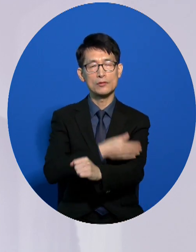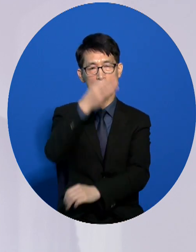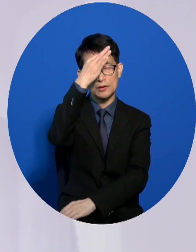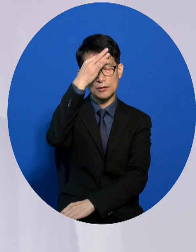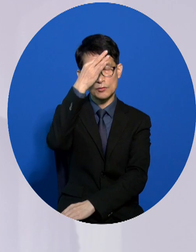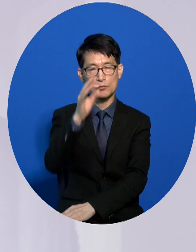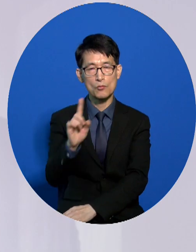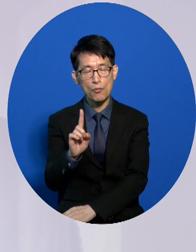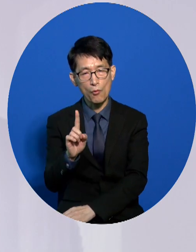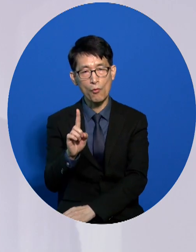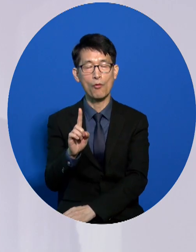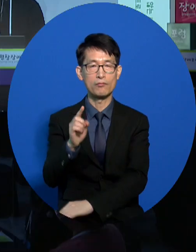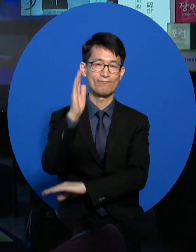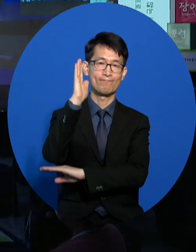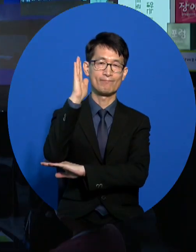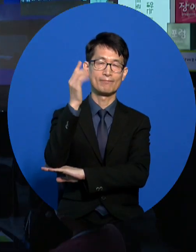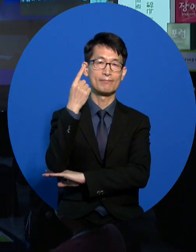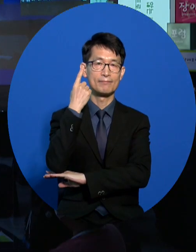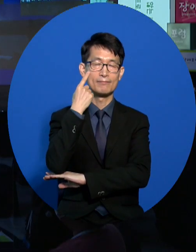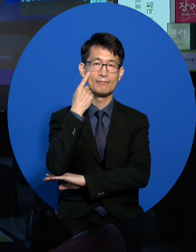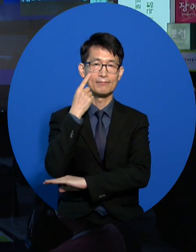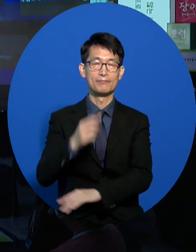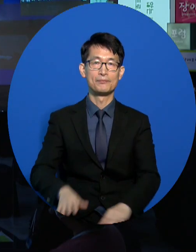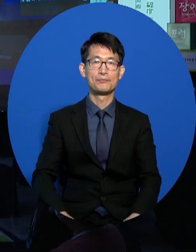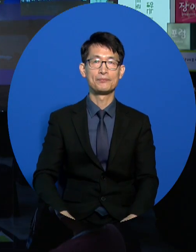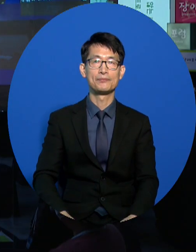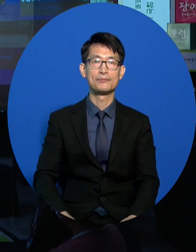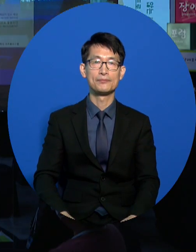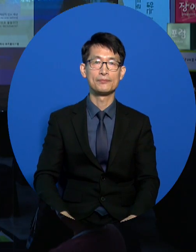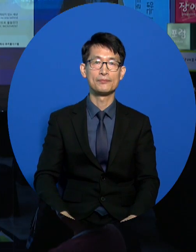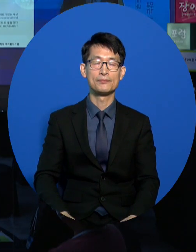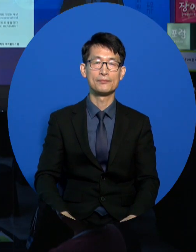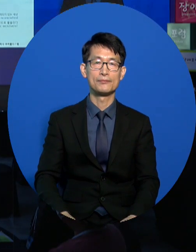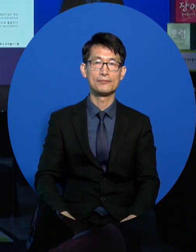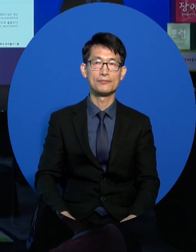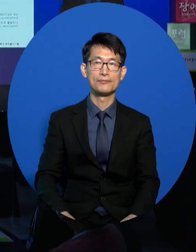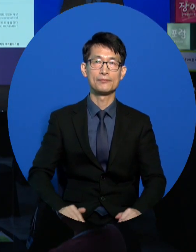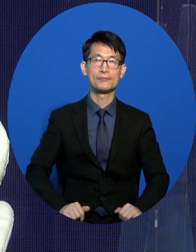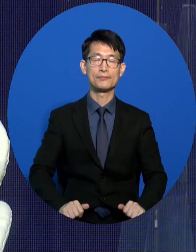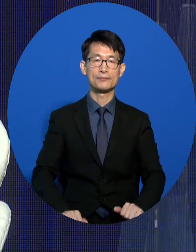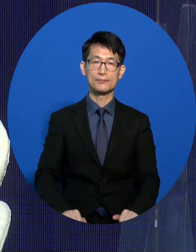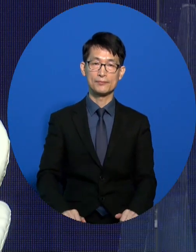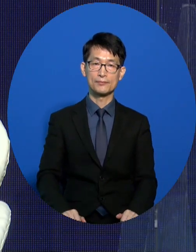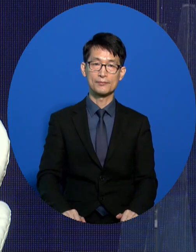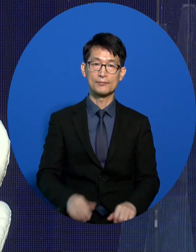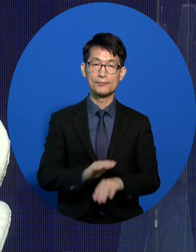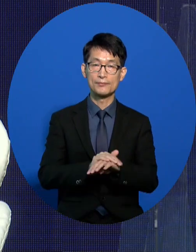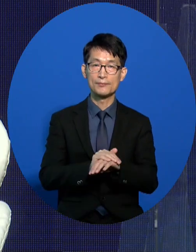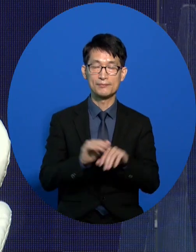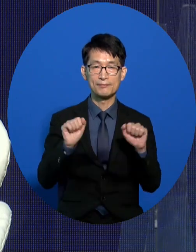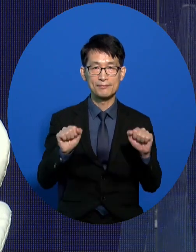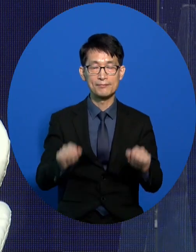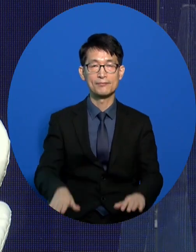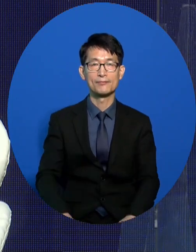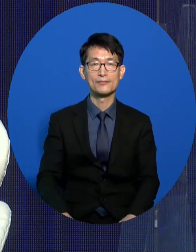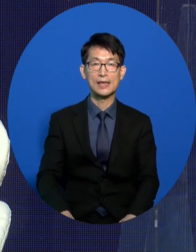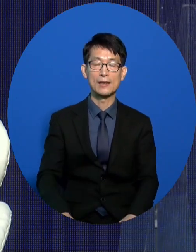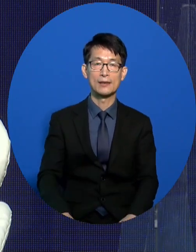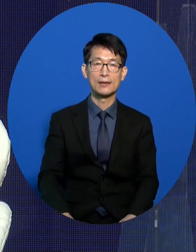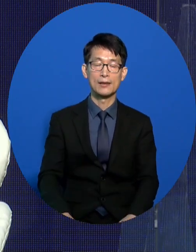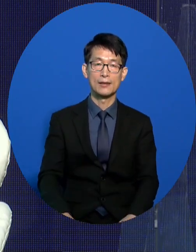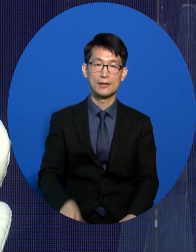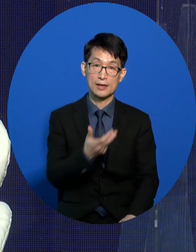the technology to resolve the right to mobility issues. As I mentioned